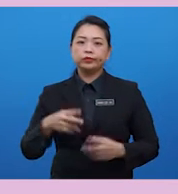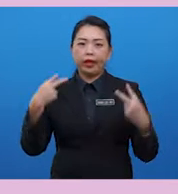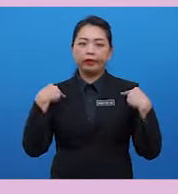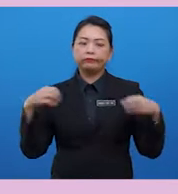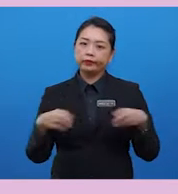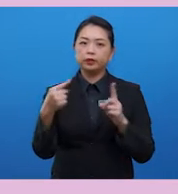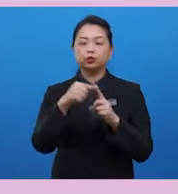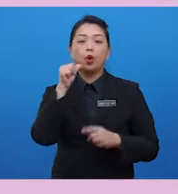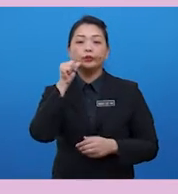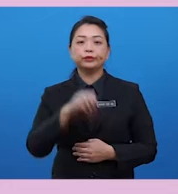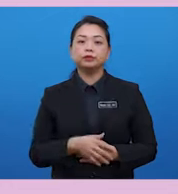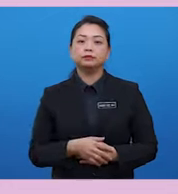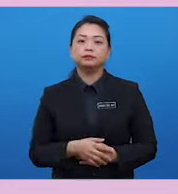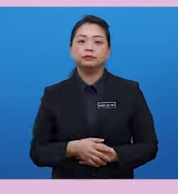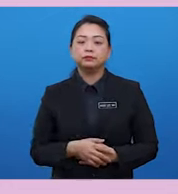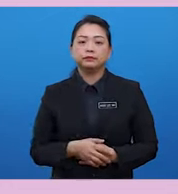Audrey?